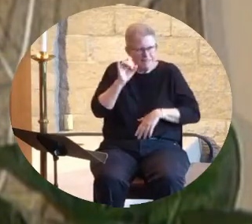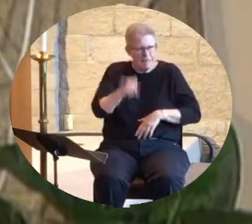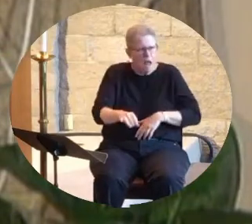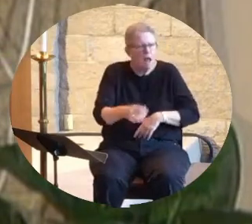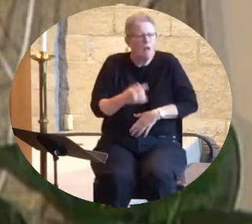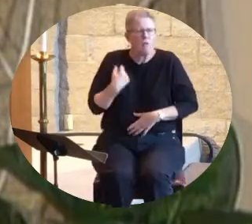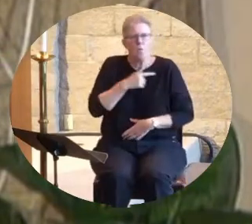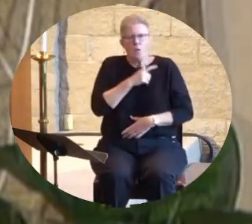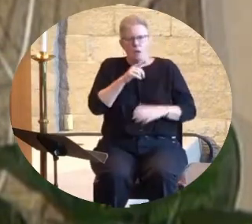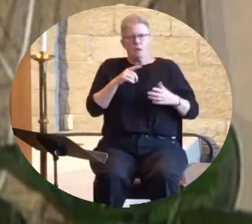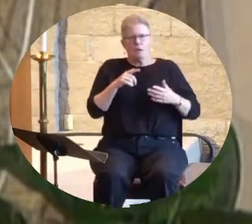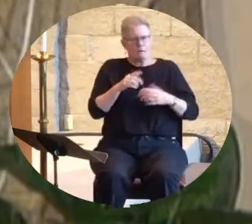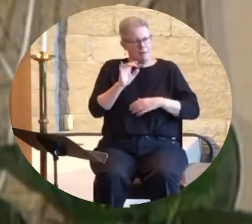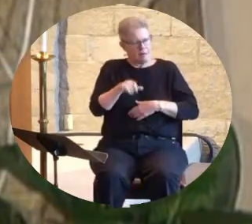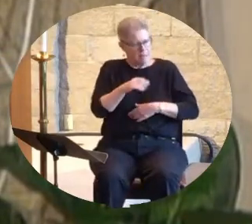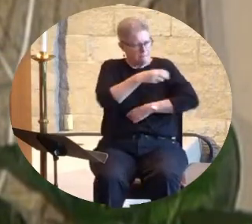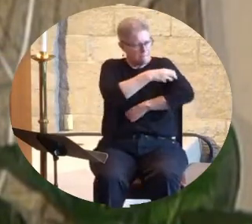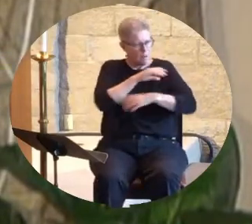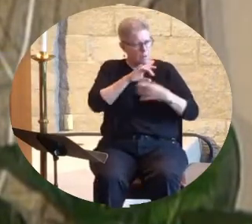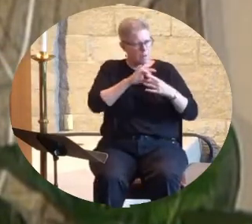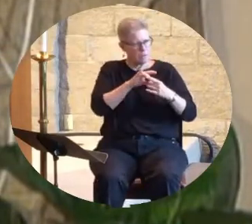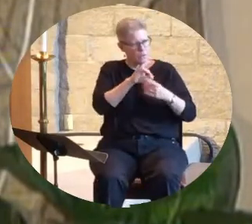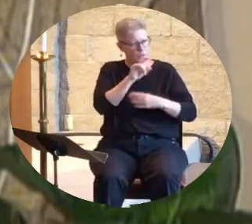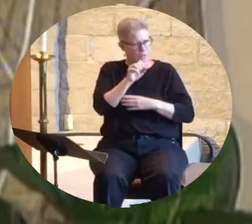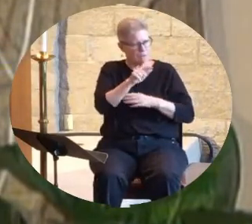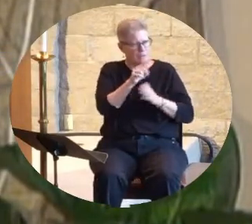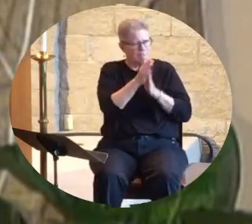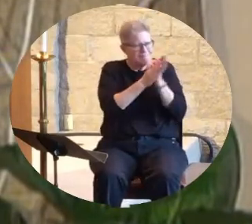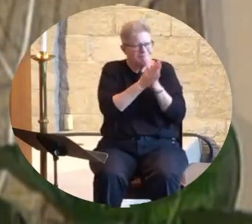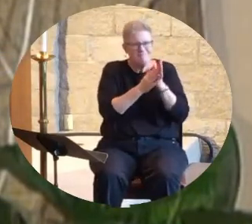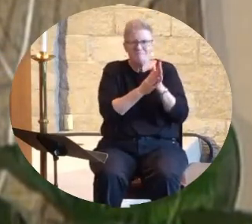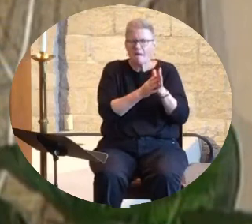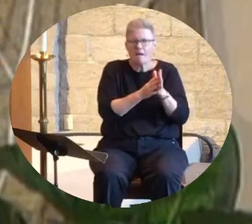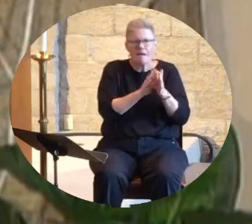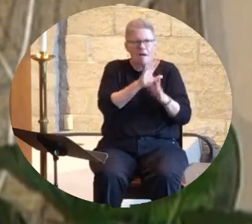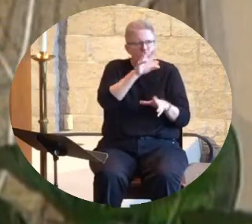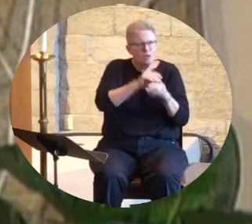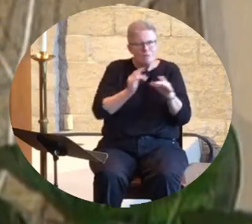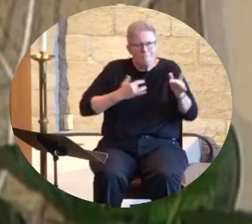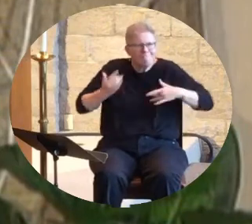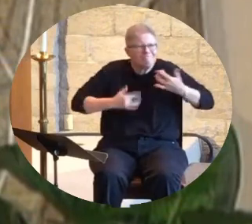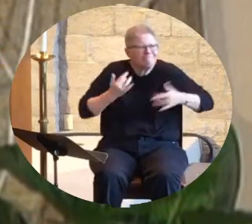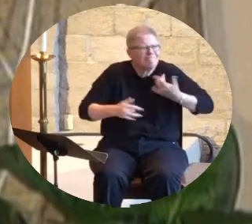ourselves to that power of zeal, which includes enthusiasm.